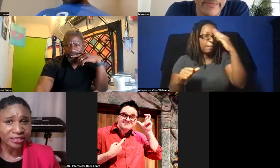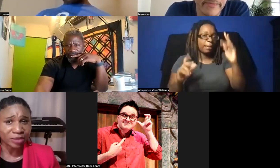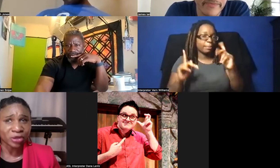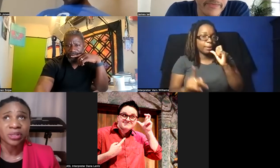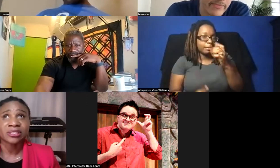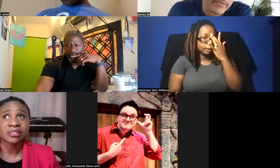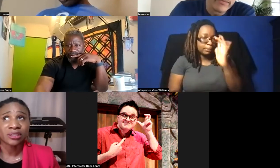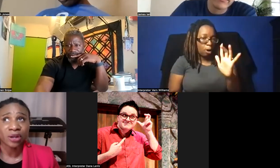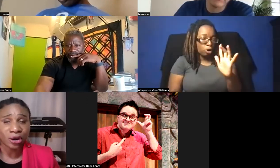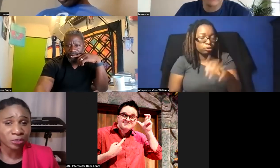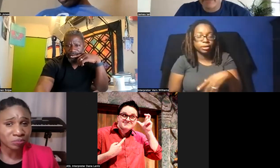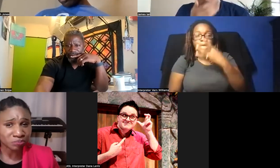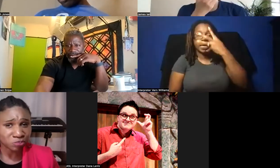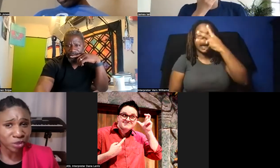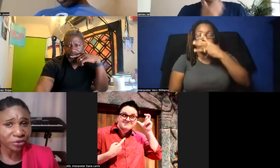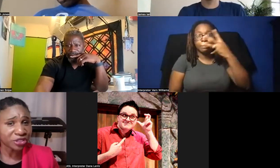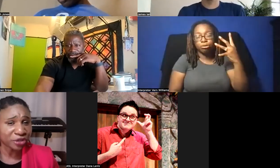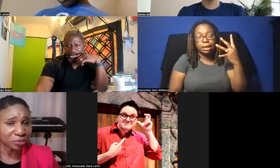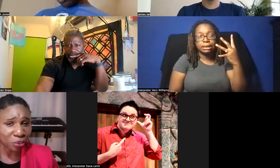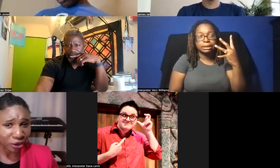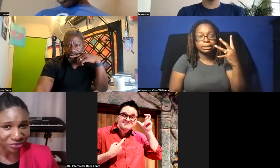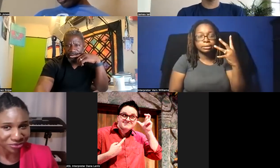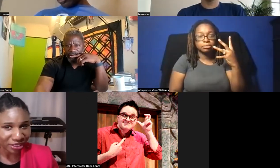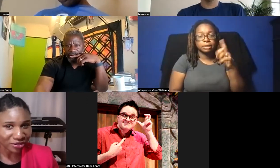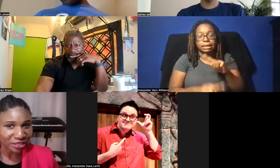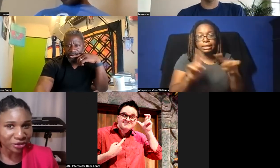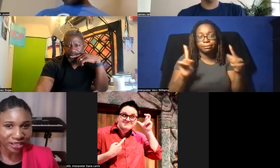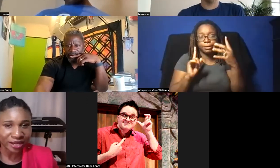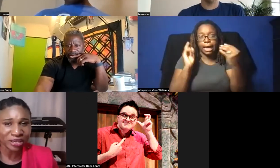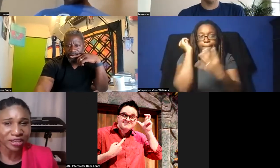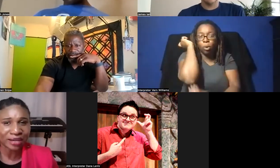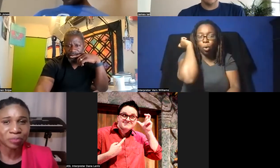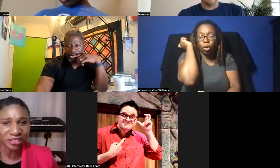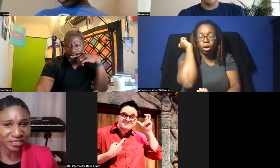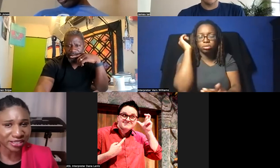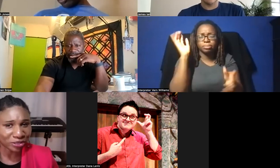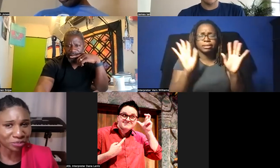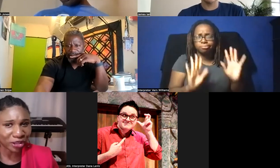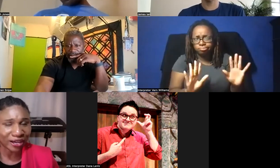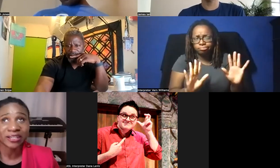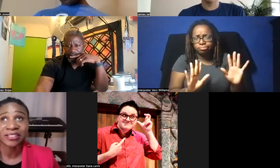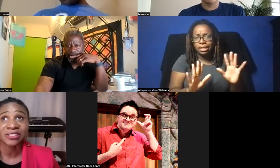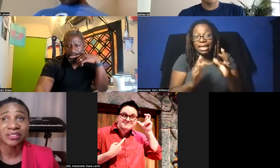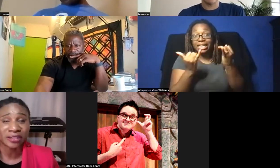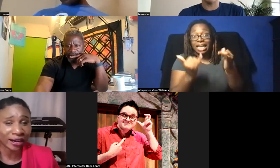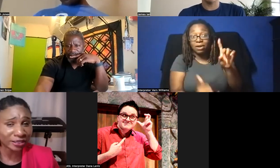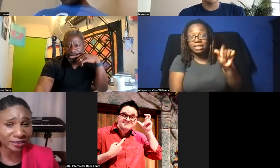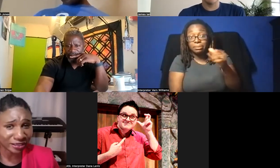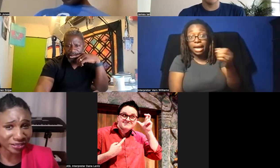and immigrants are weird, different, and poor, right? So I was like, okay, and being disabled and blind is